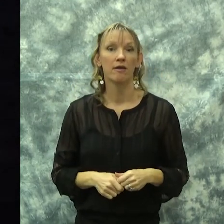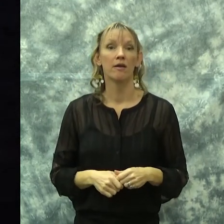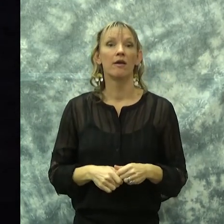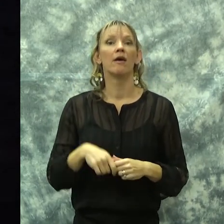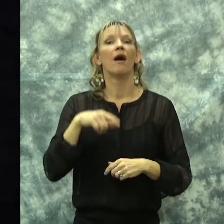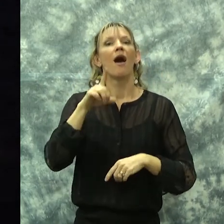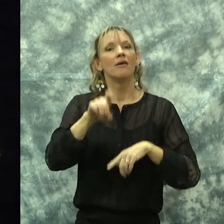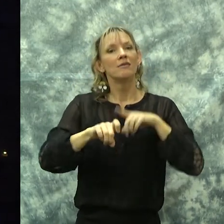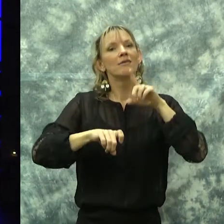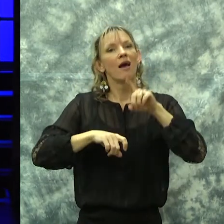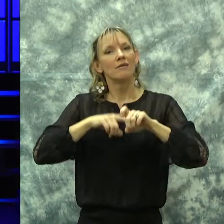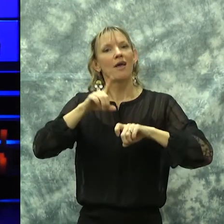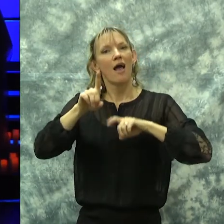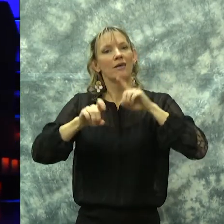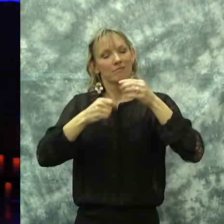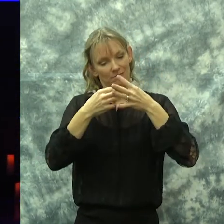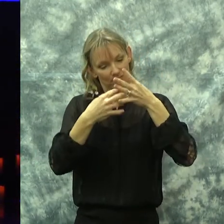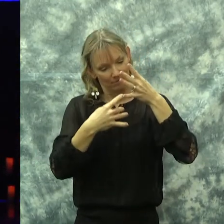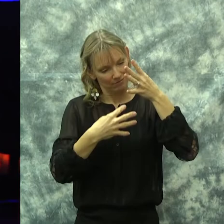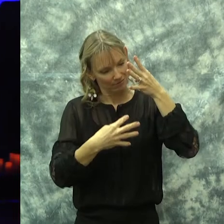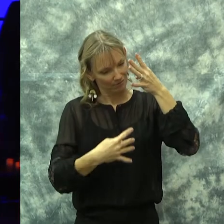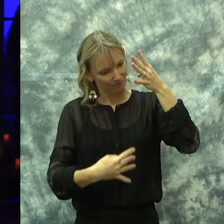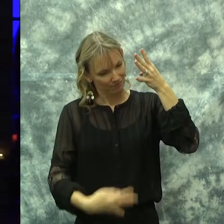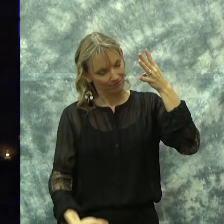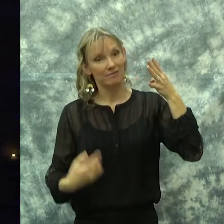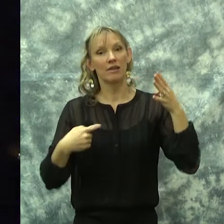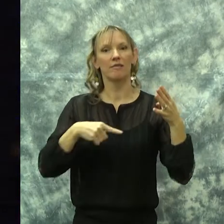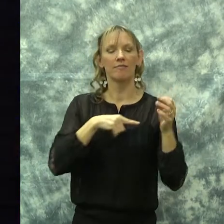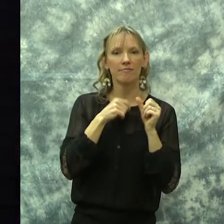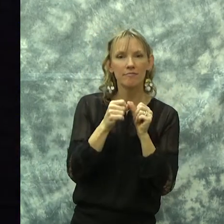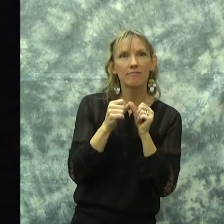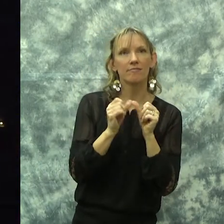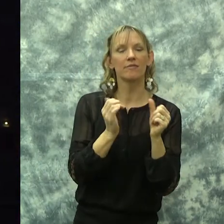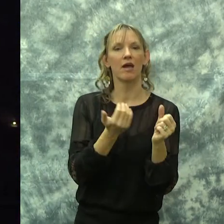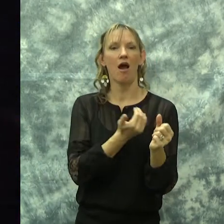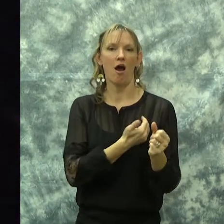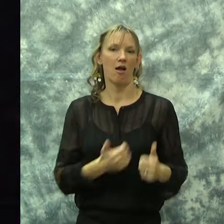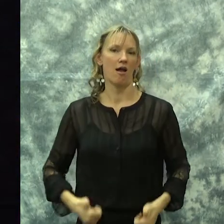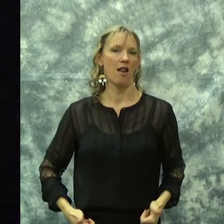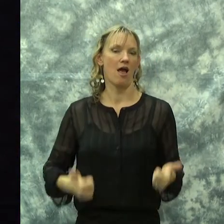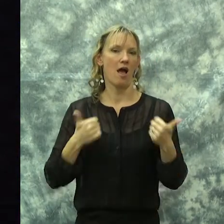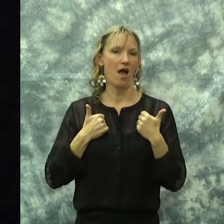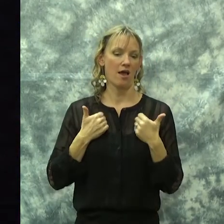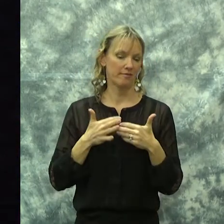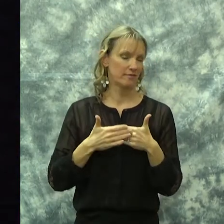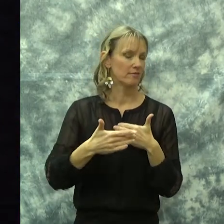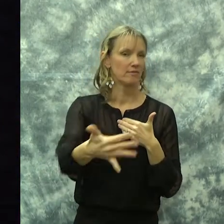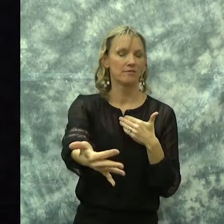These questions go on and on as we continue through our lives.